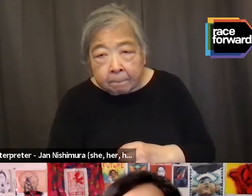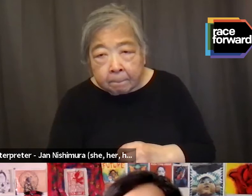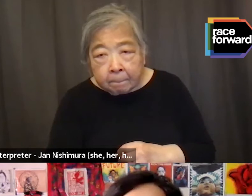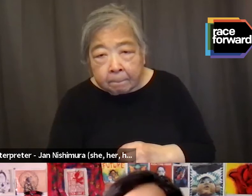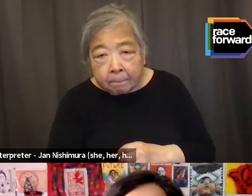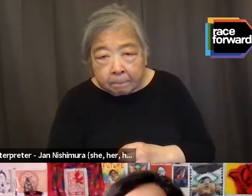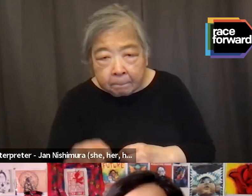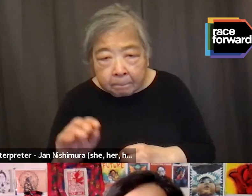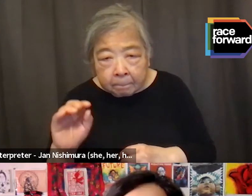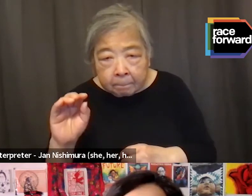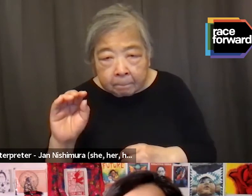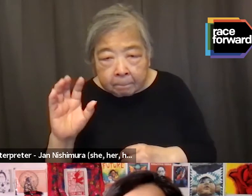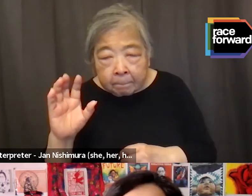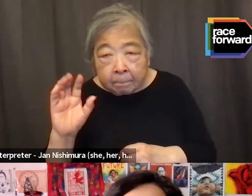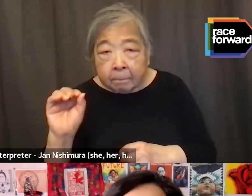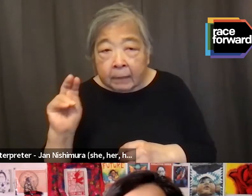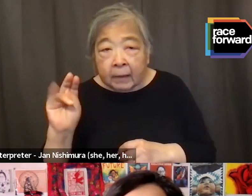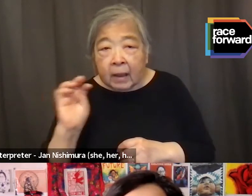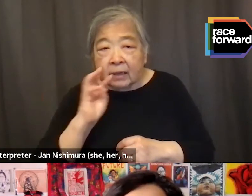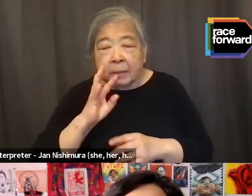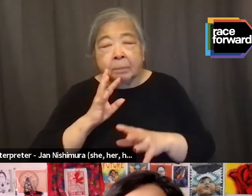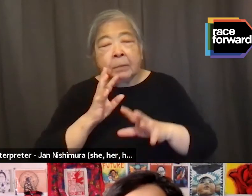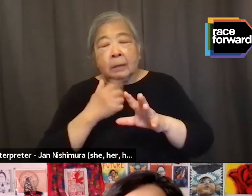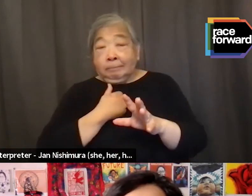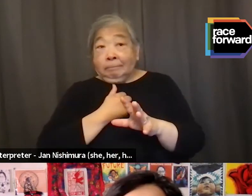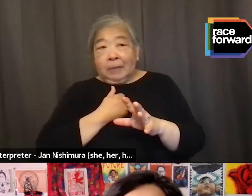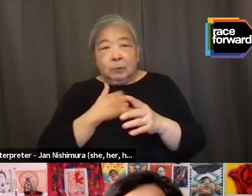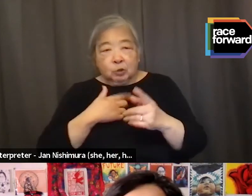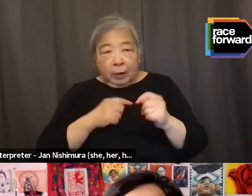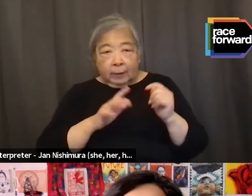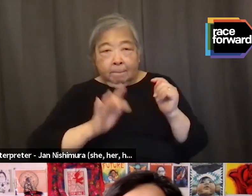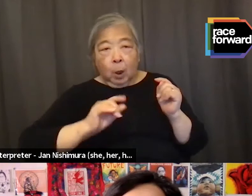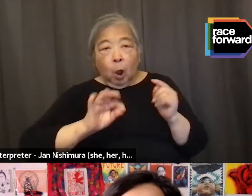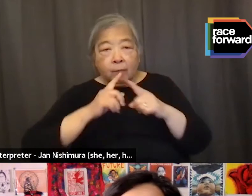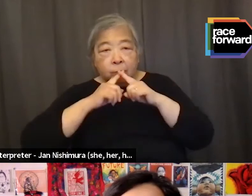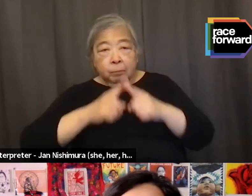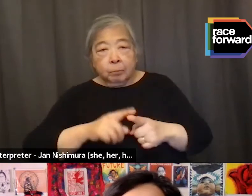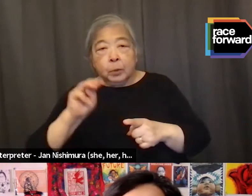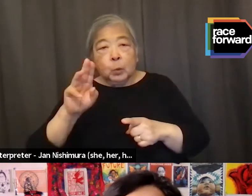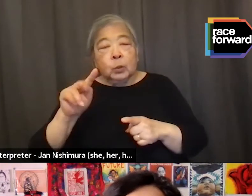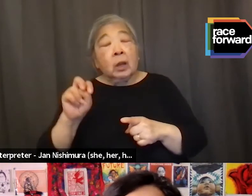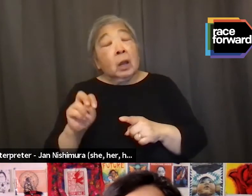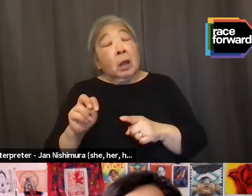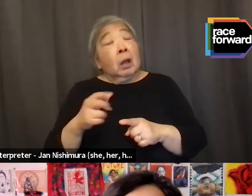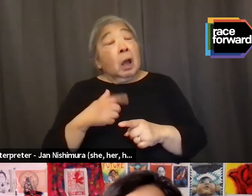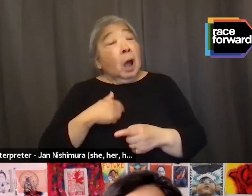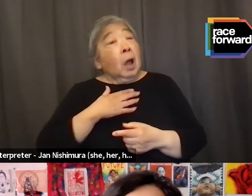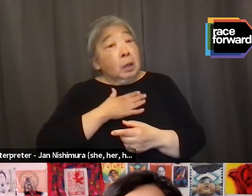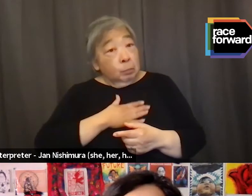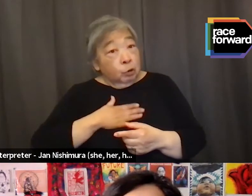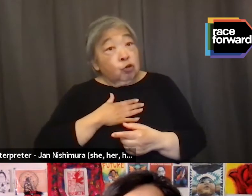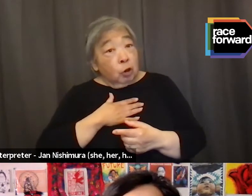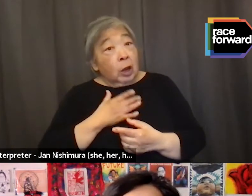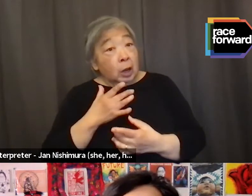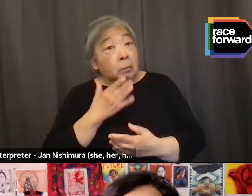Okay, sorry, I was trying to take off the mute button. So I appreciate the question. What